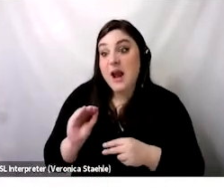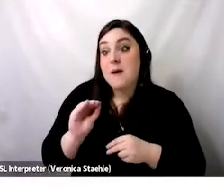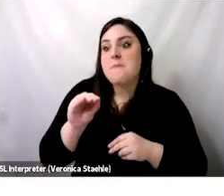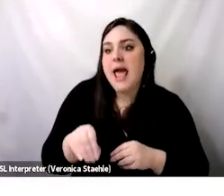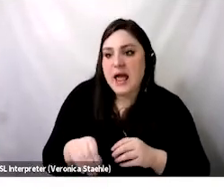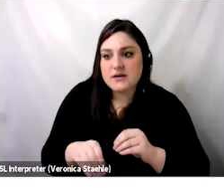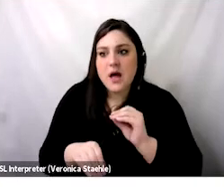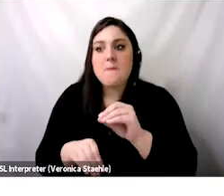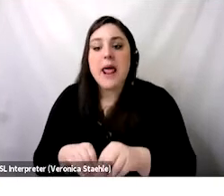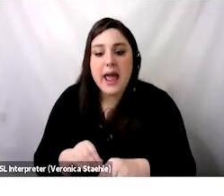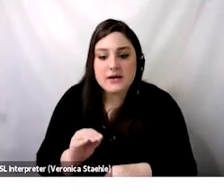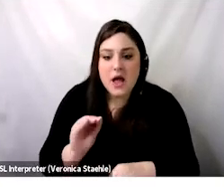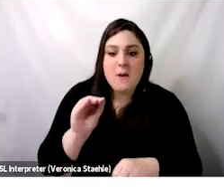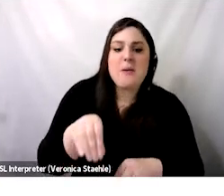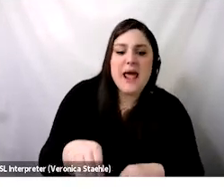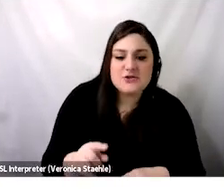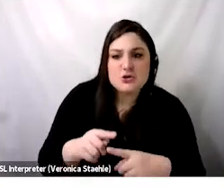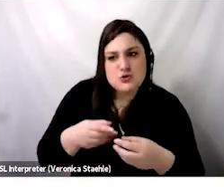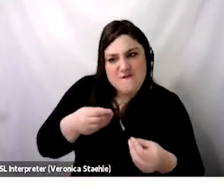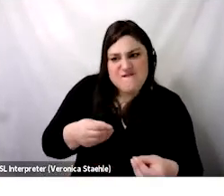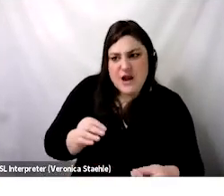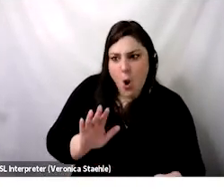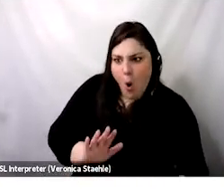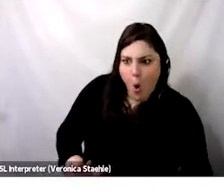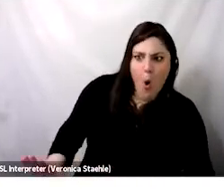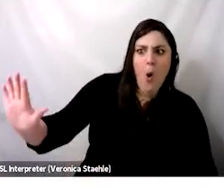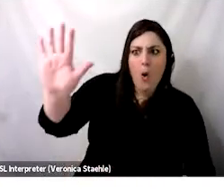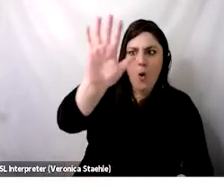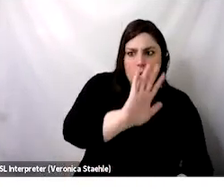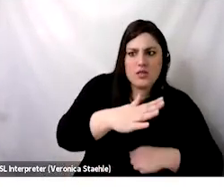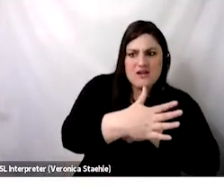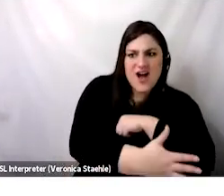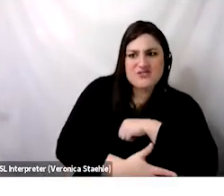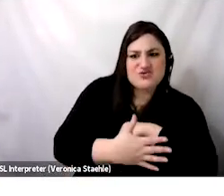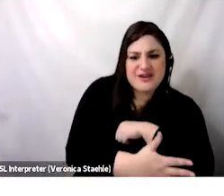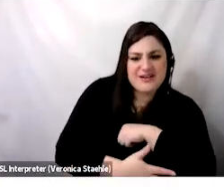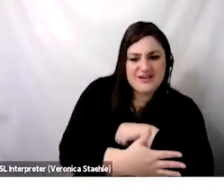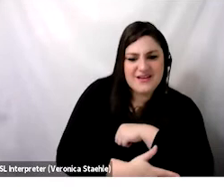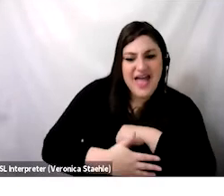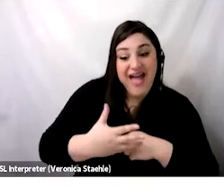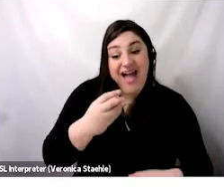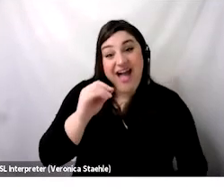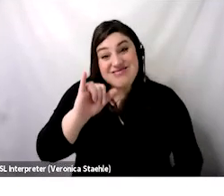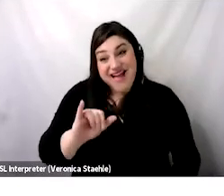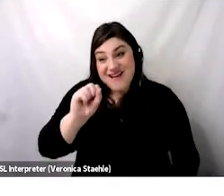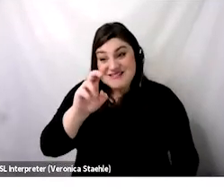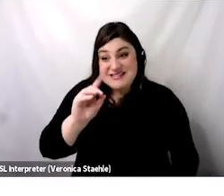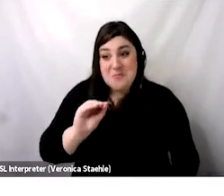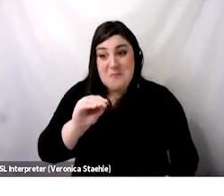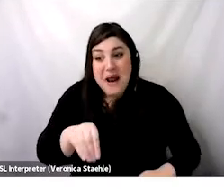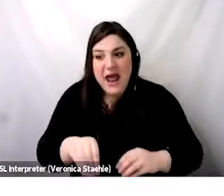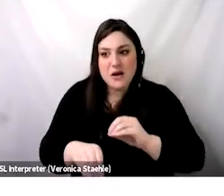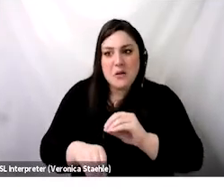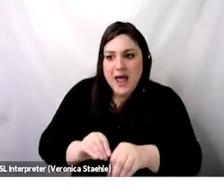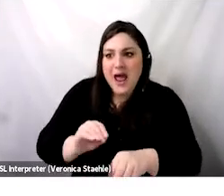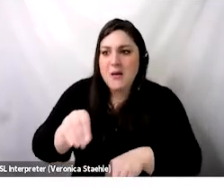hard and arduous. You see, seeds are the foundation of life. Our ancestors planted seeds not only to